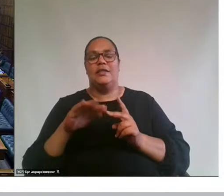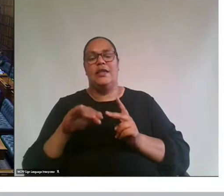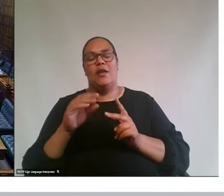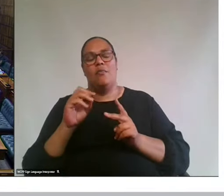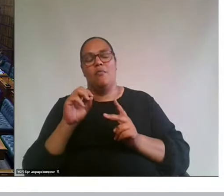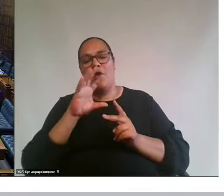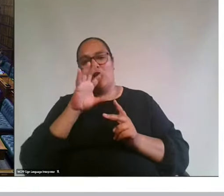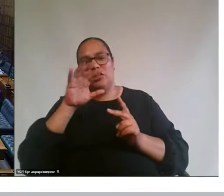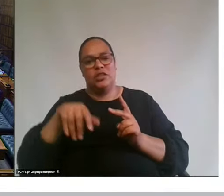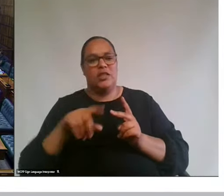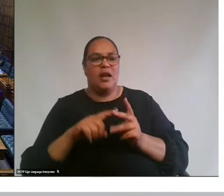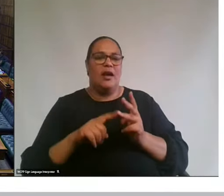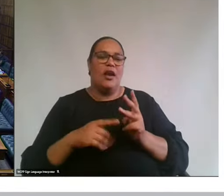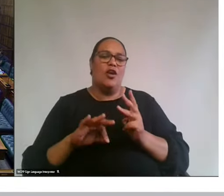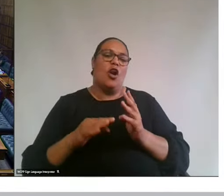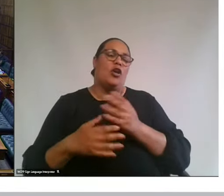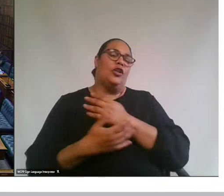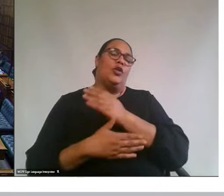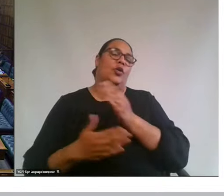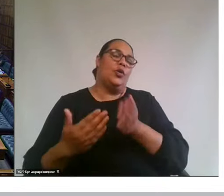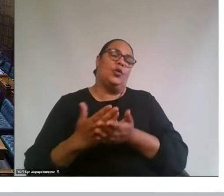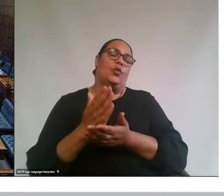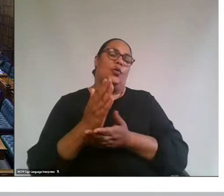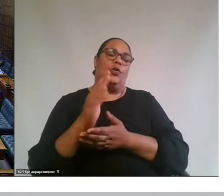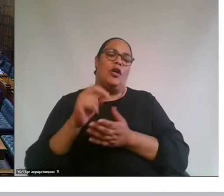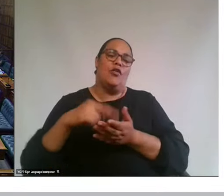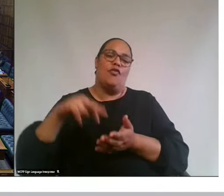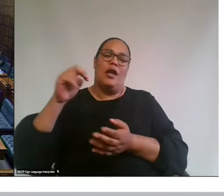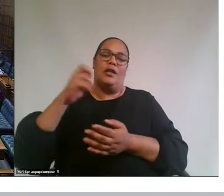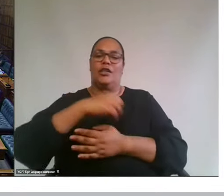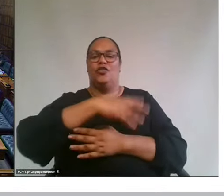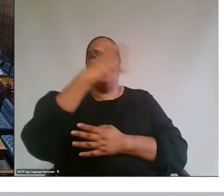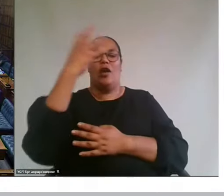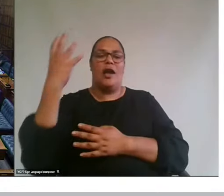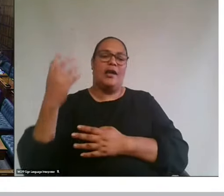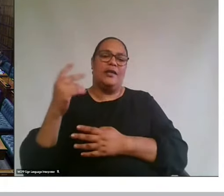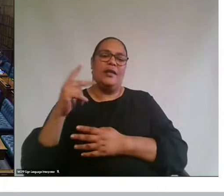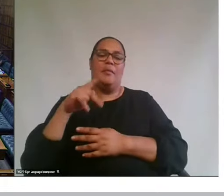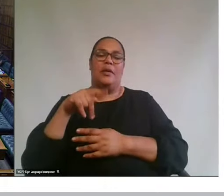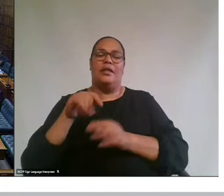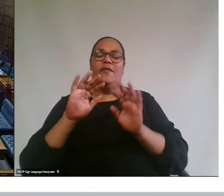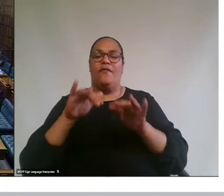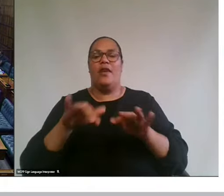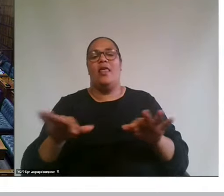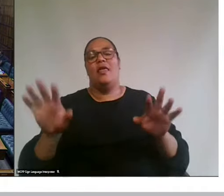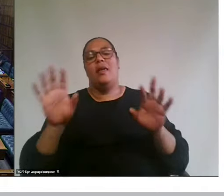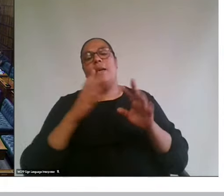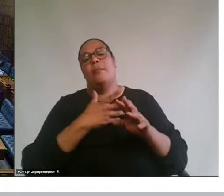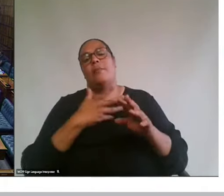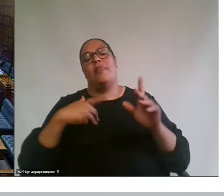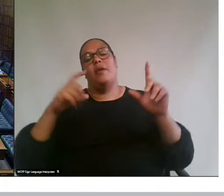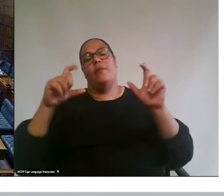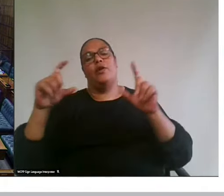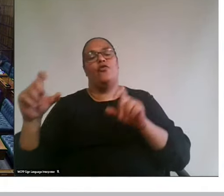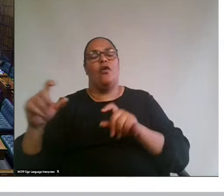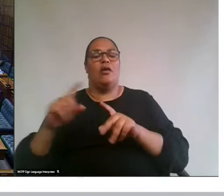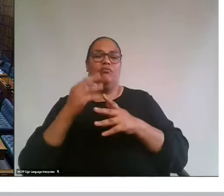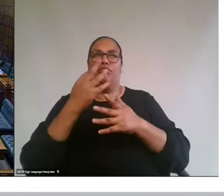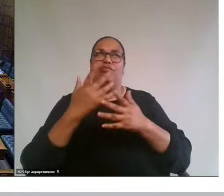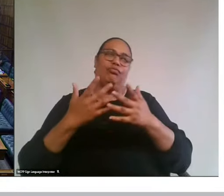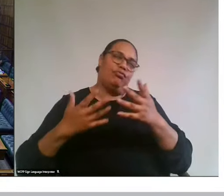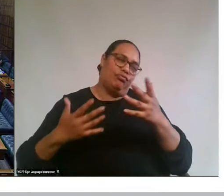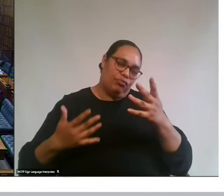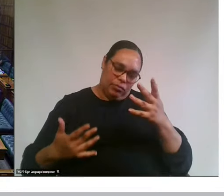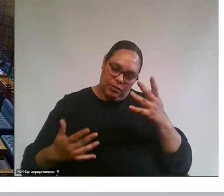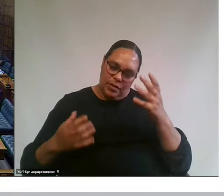fish the garden rot film company rise and shine films freeze flame mother pictures and I can go on and on